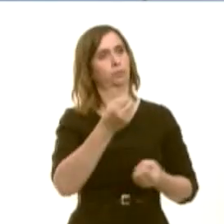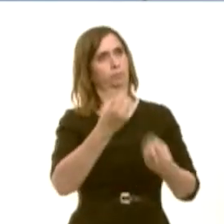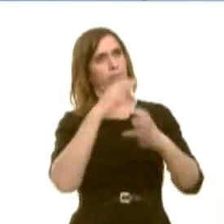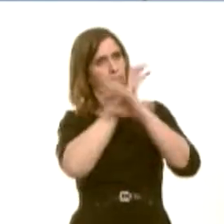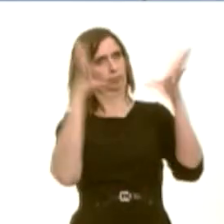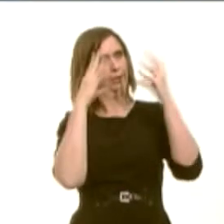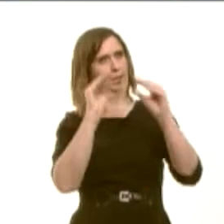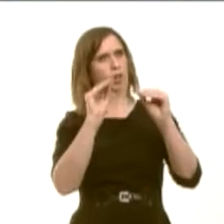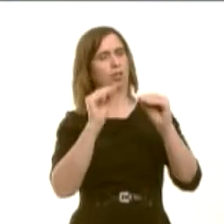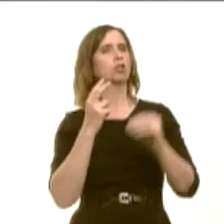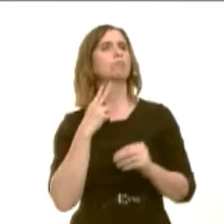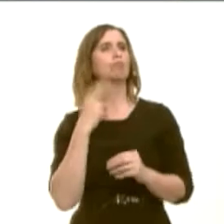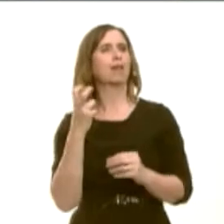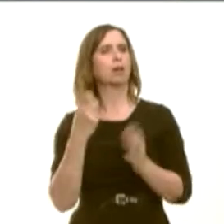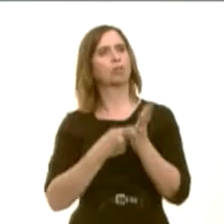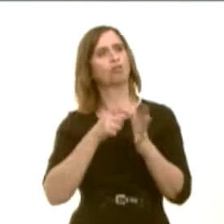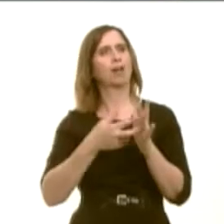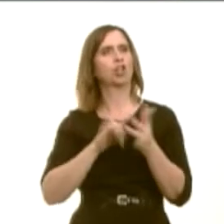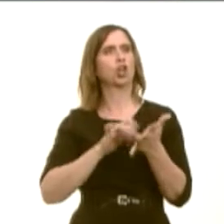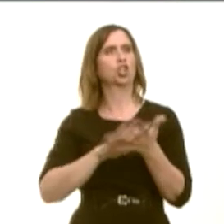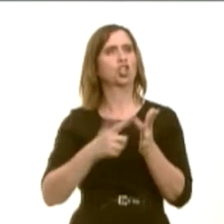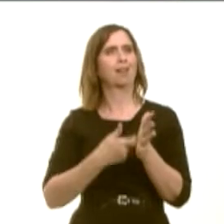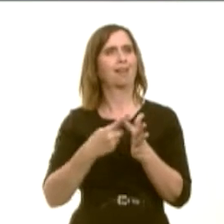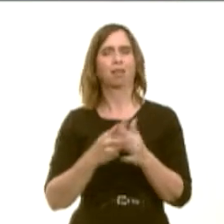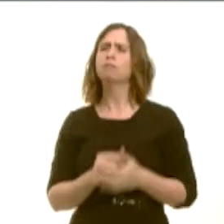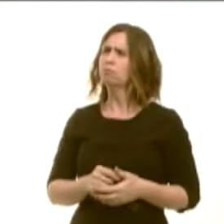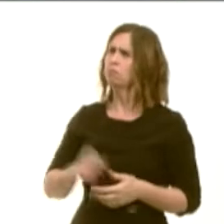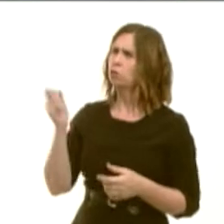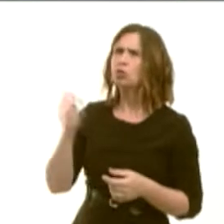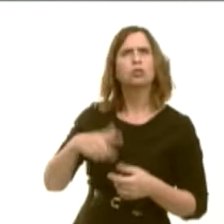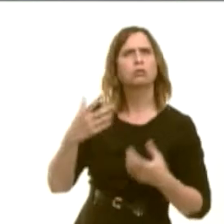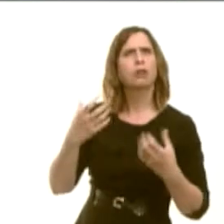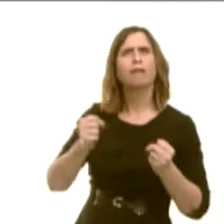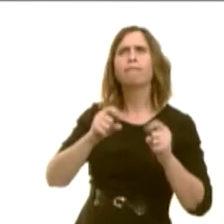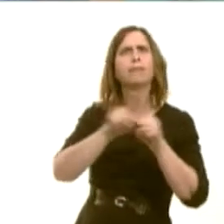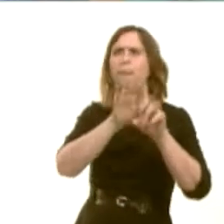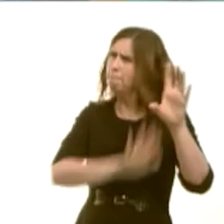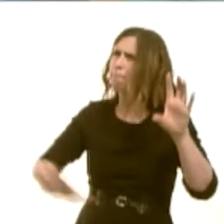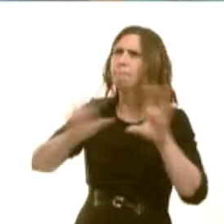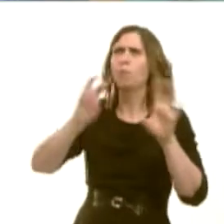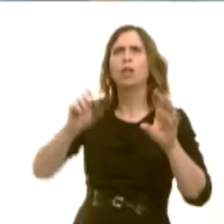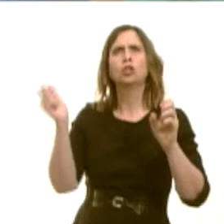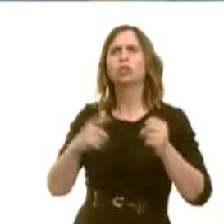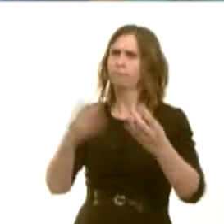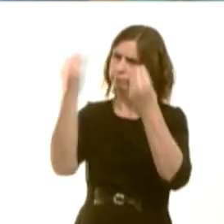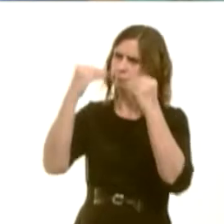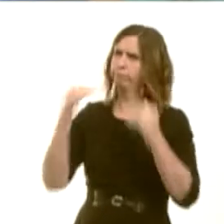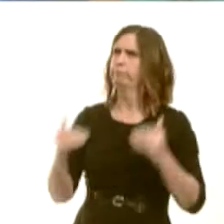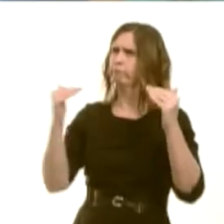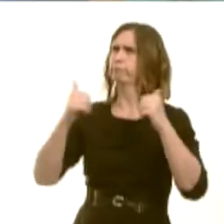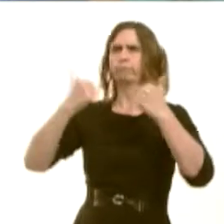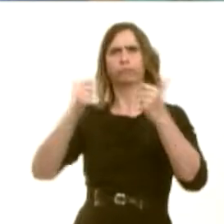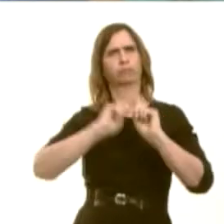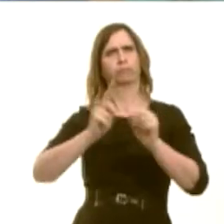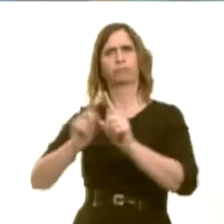Radnorshire? Yes, pupils in rural areas like Brecon and Radnorshire should have access to a range of education provision, the same as pupils in the rest of Wales, and